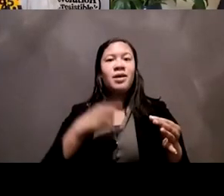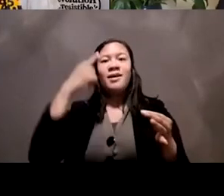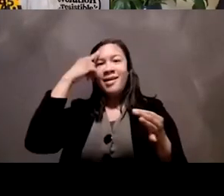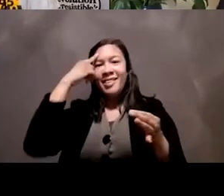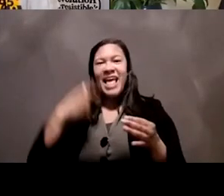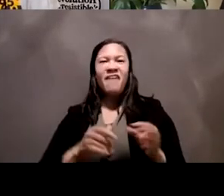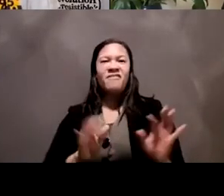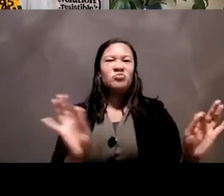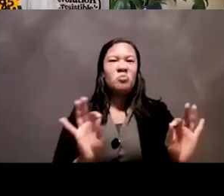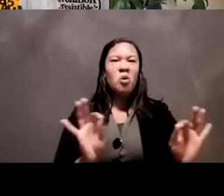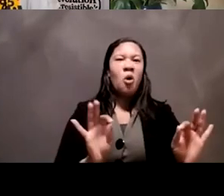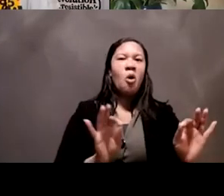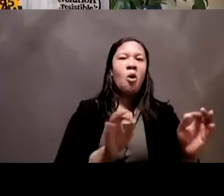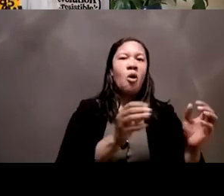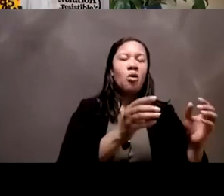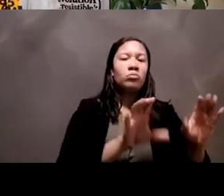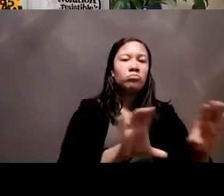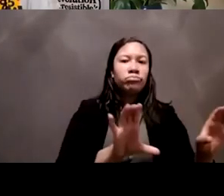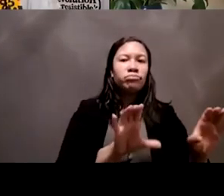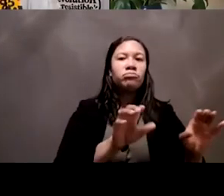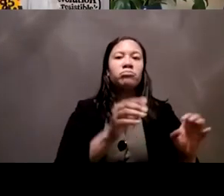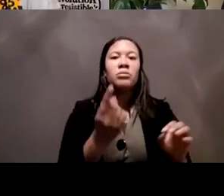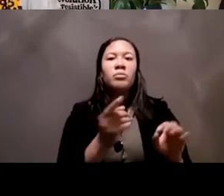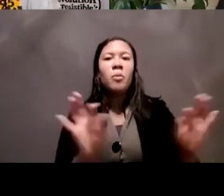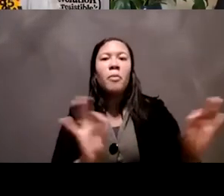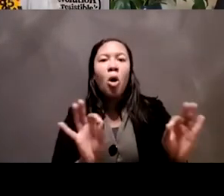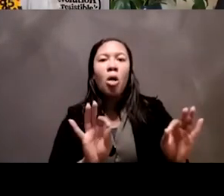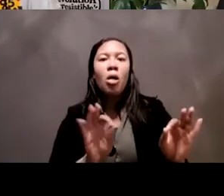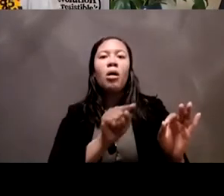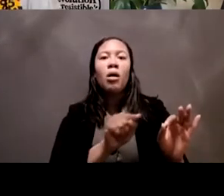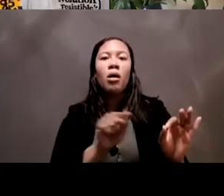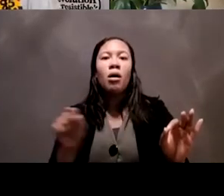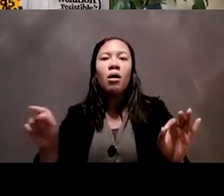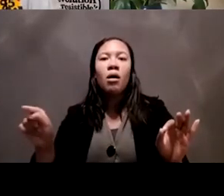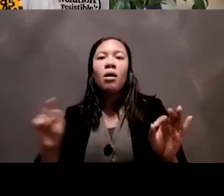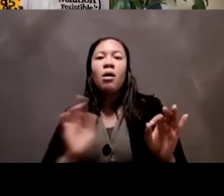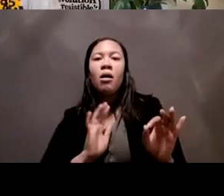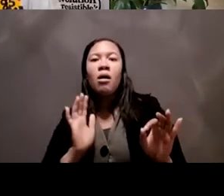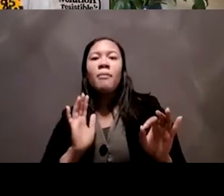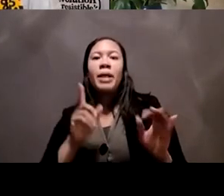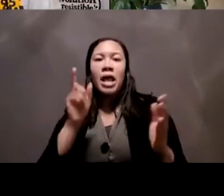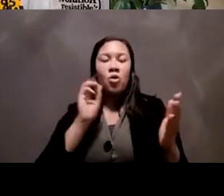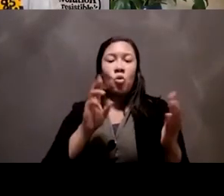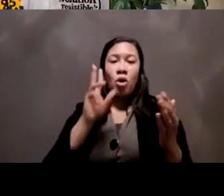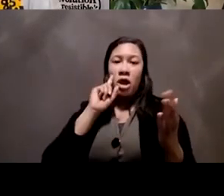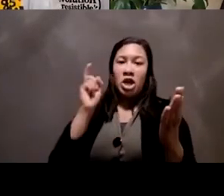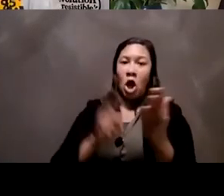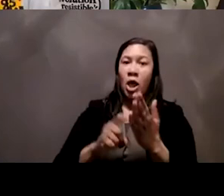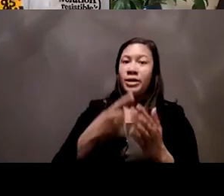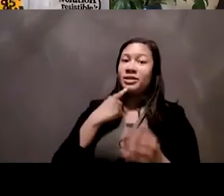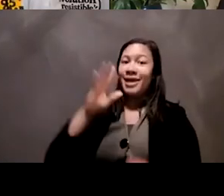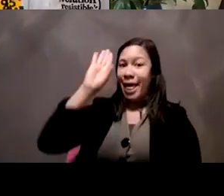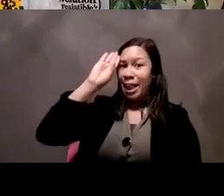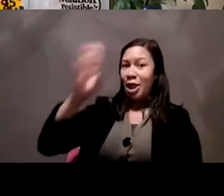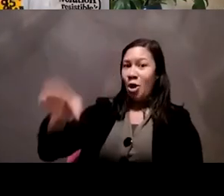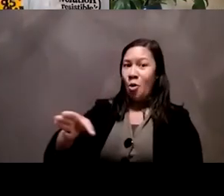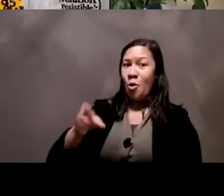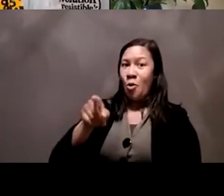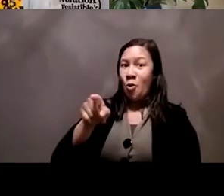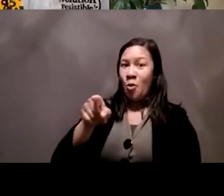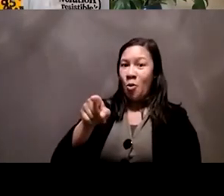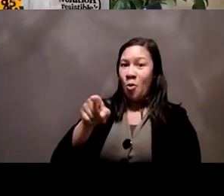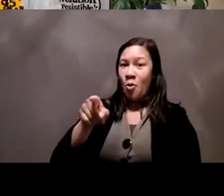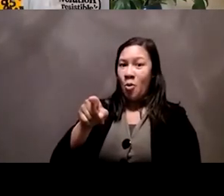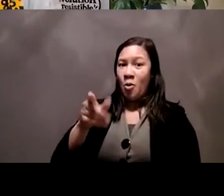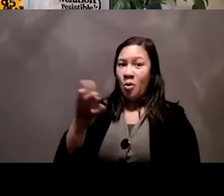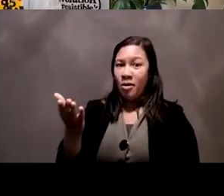It's can be something as small as like acknowledging someone that you don't, that is off, might